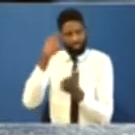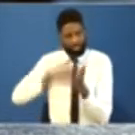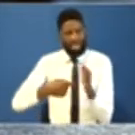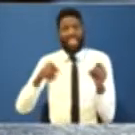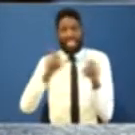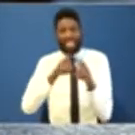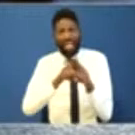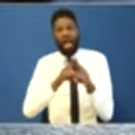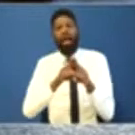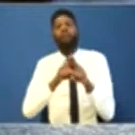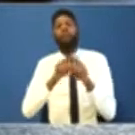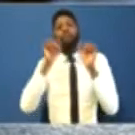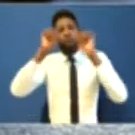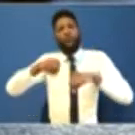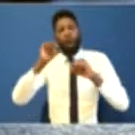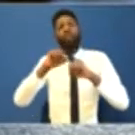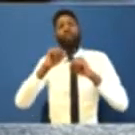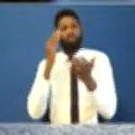generate